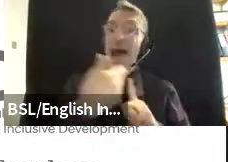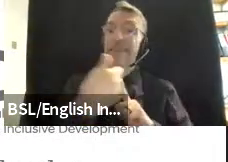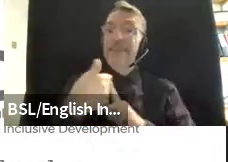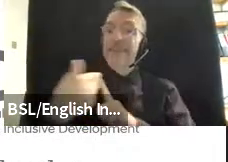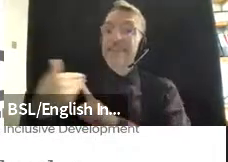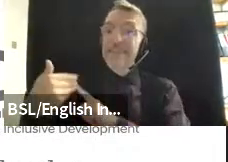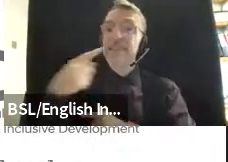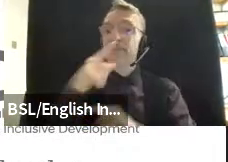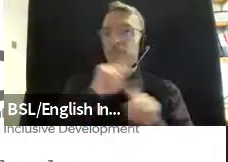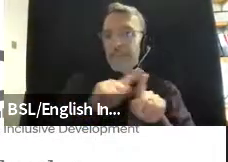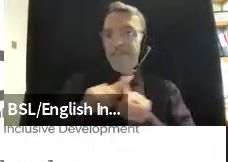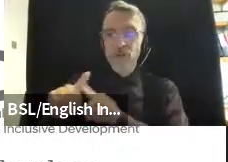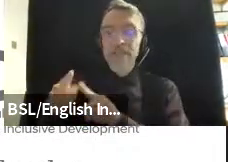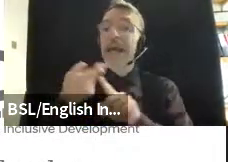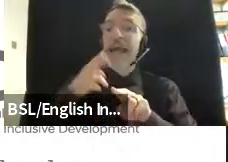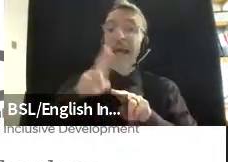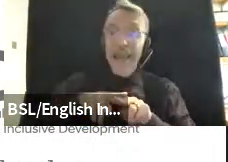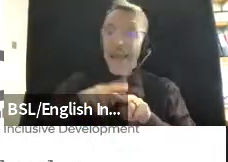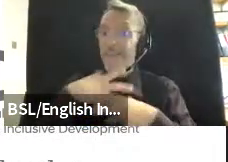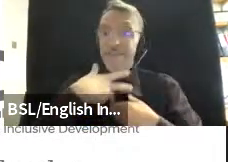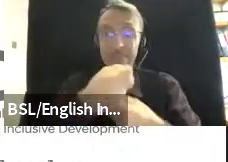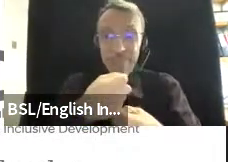exclusion, marginalization, and vulnerability.